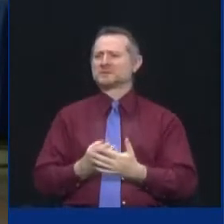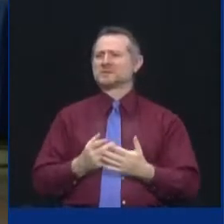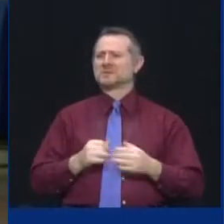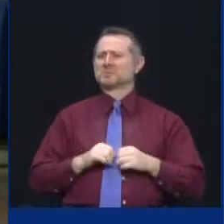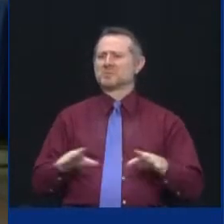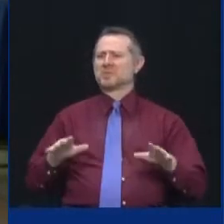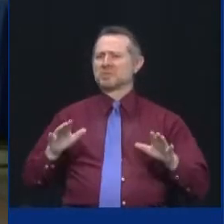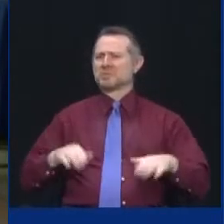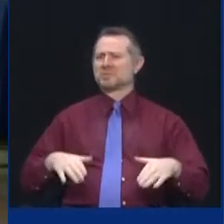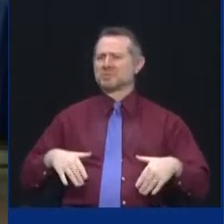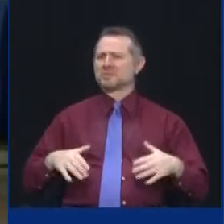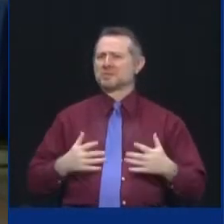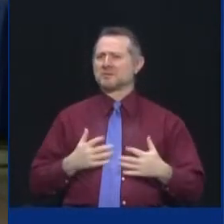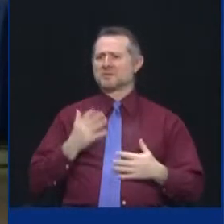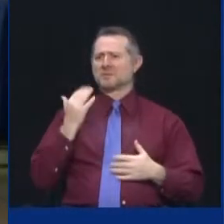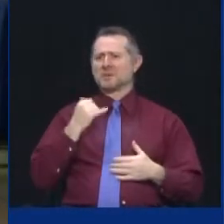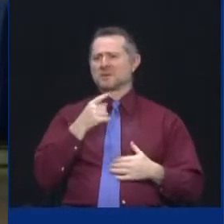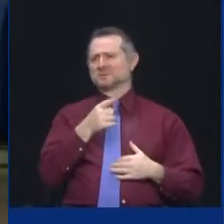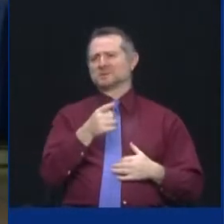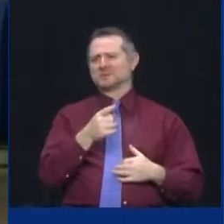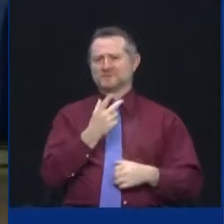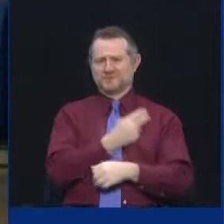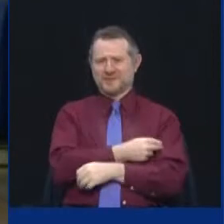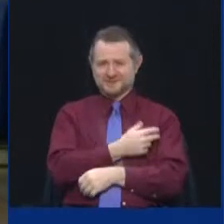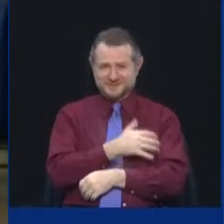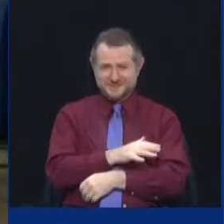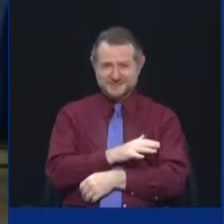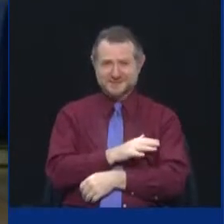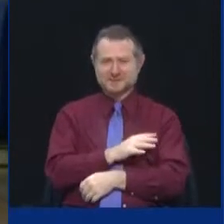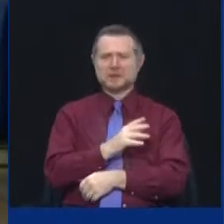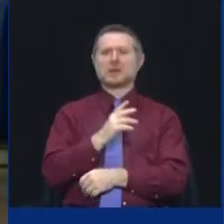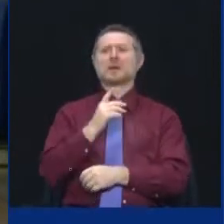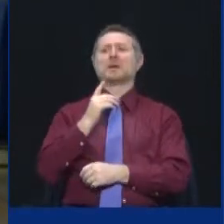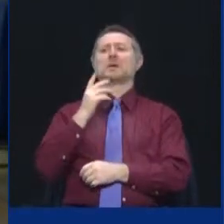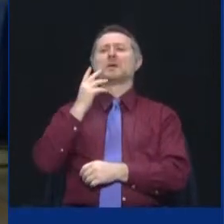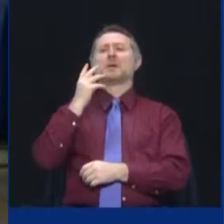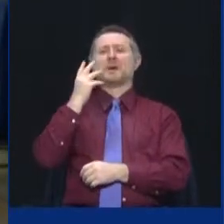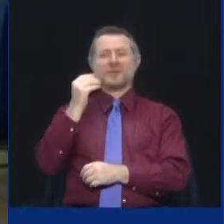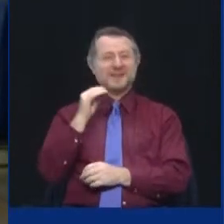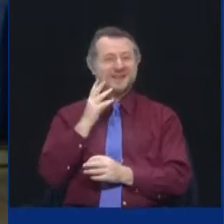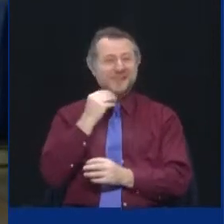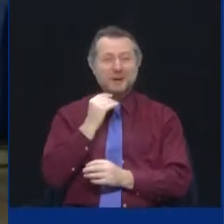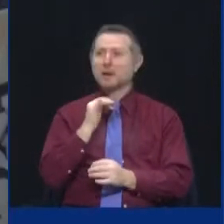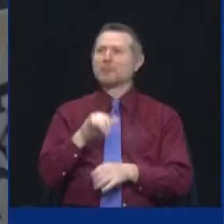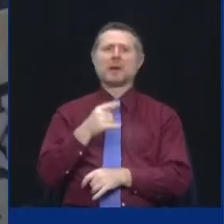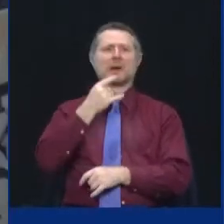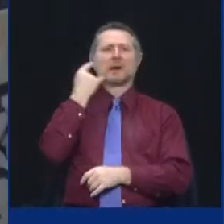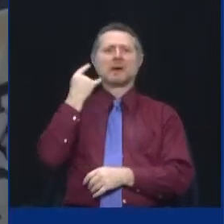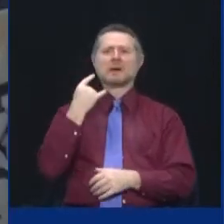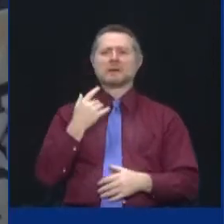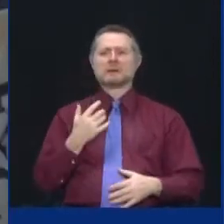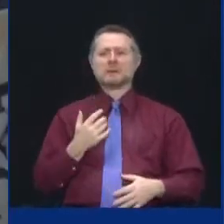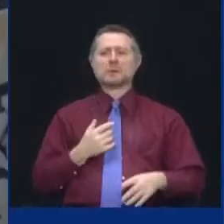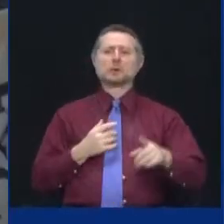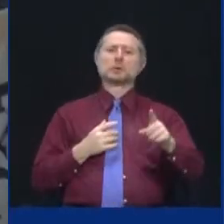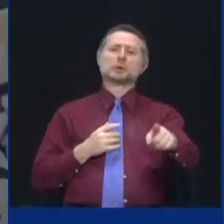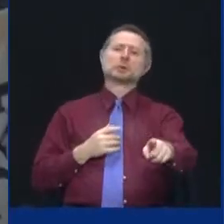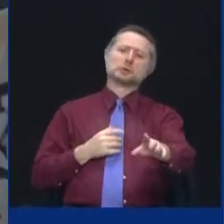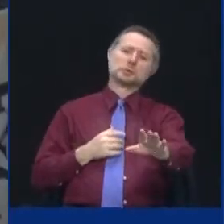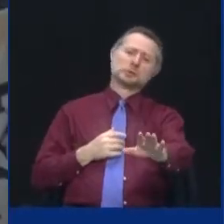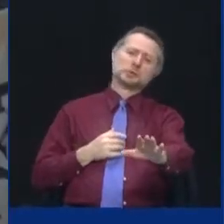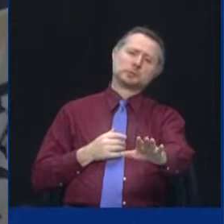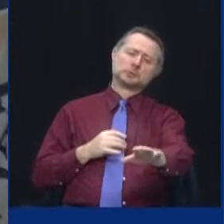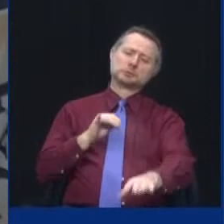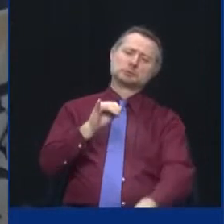the thought behind still having to wear a mask outdoors when everyone around you is vaccinated? Well, Jim, you have two